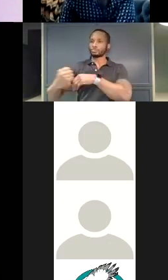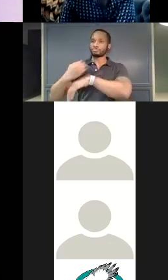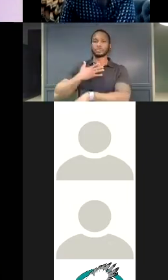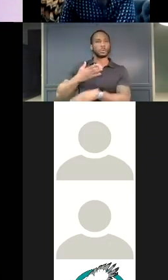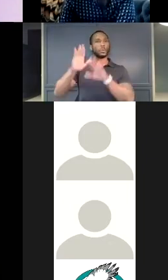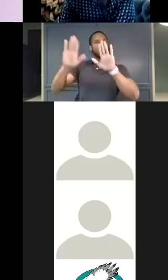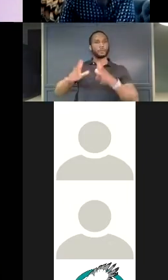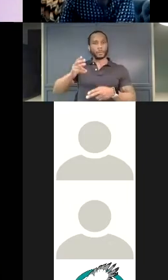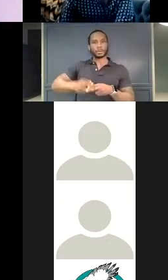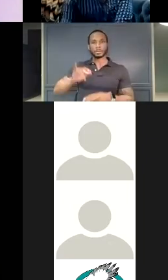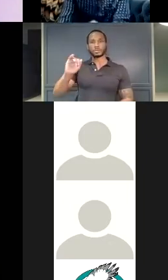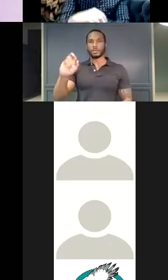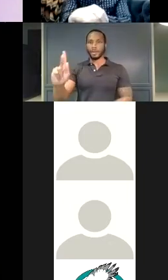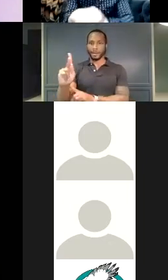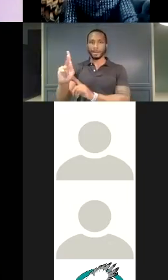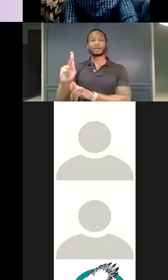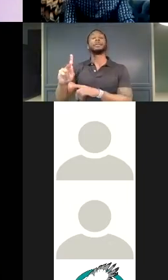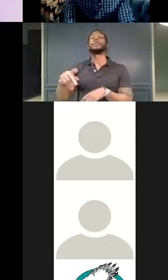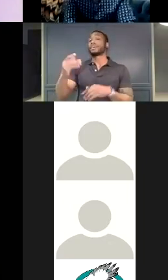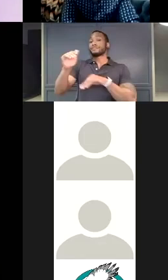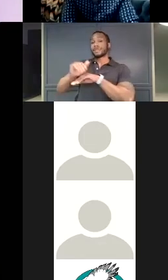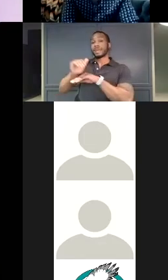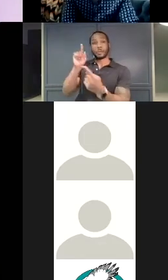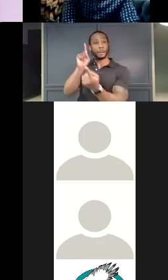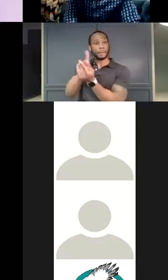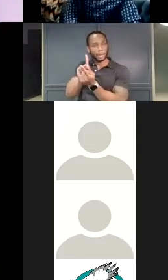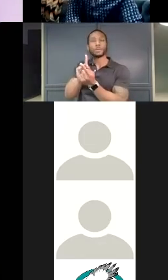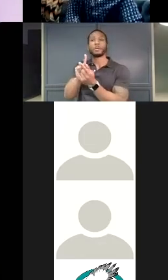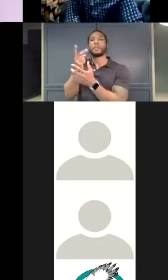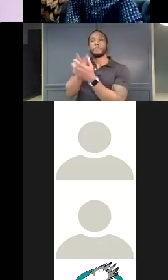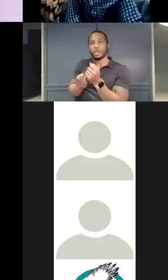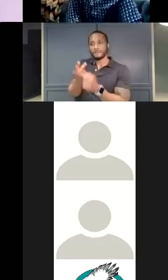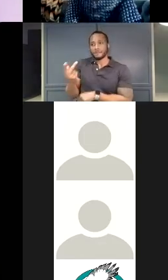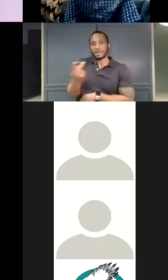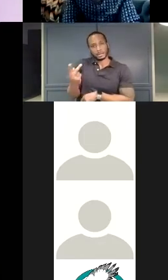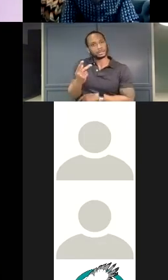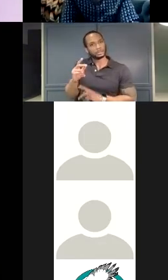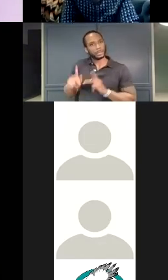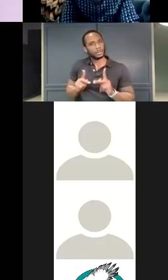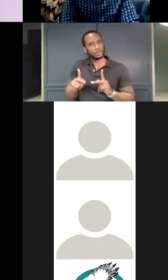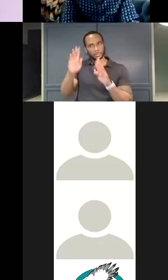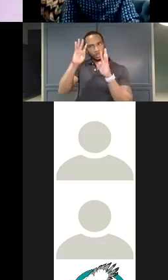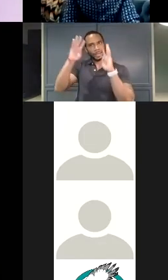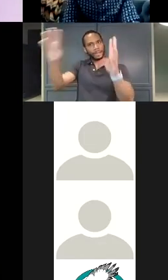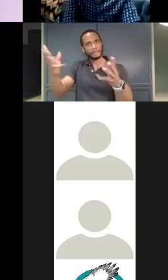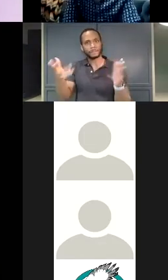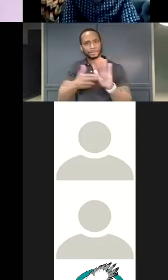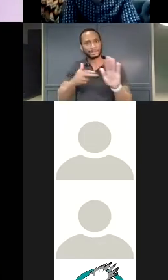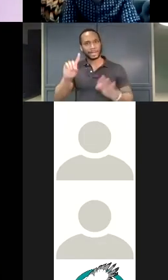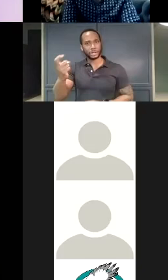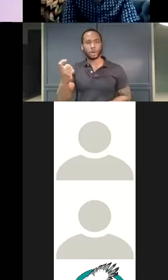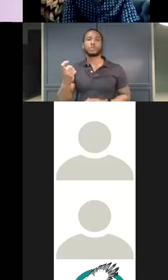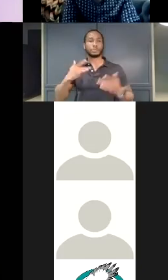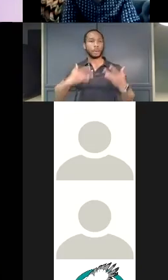Jax McNamara. And Jax and I, the night we met, we were both folks, you know, who were really creative, who'd both been diagnosed bipolar, both been